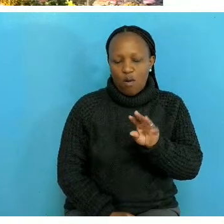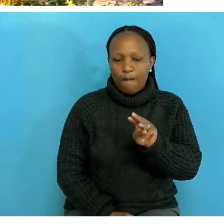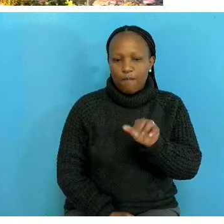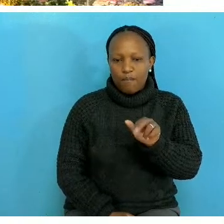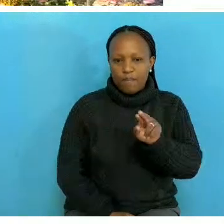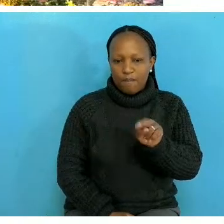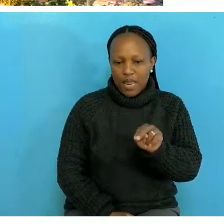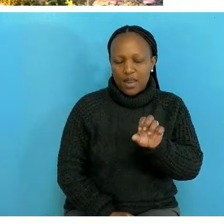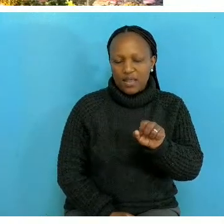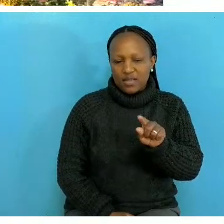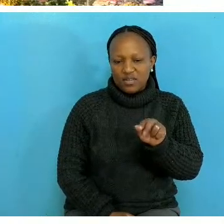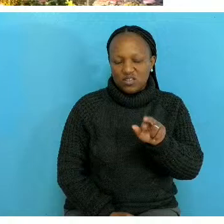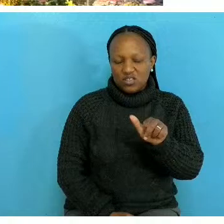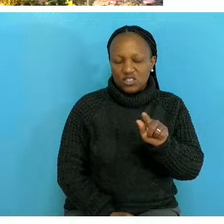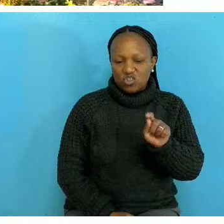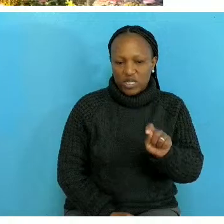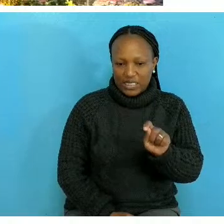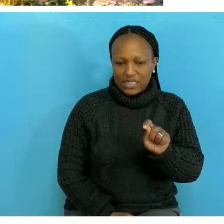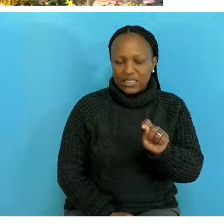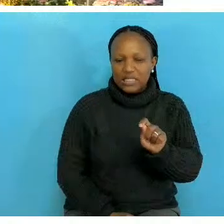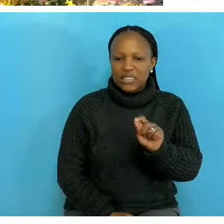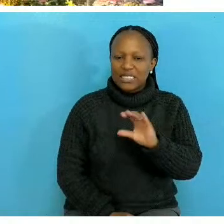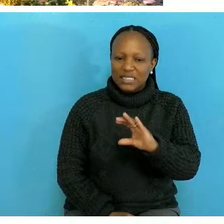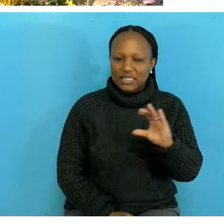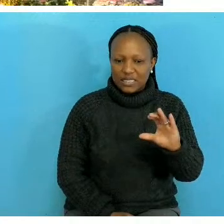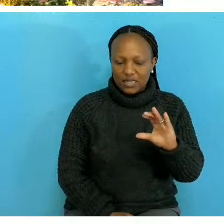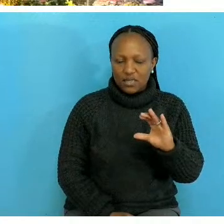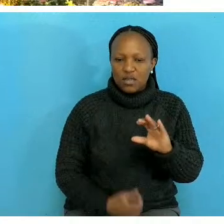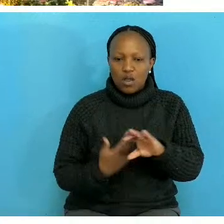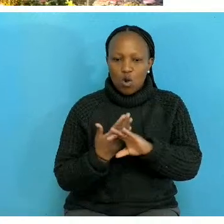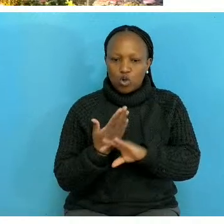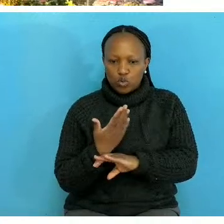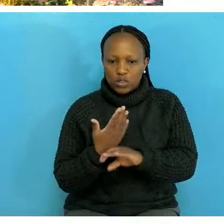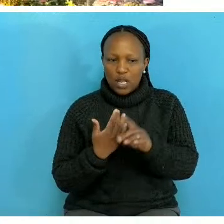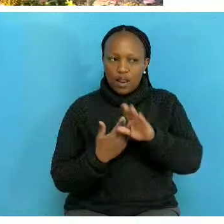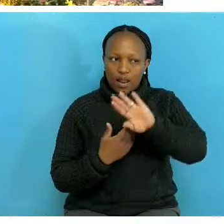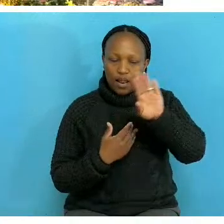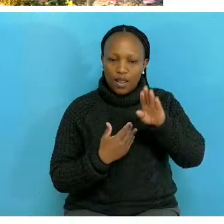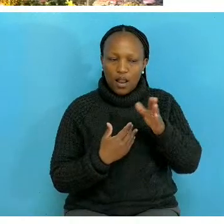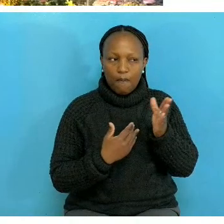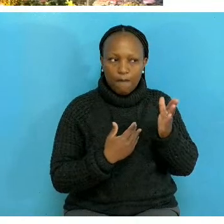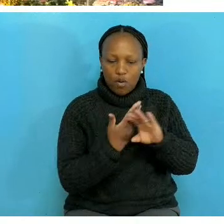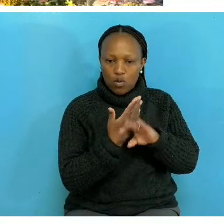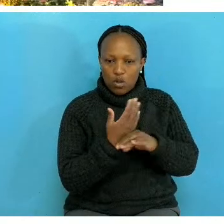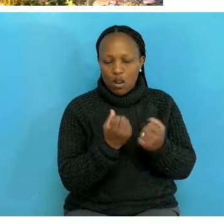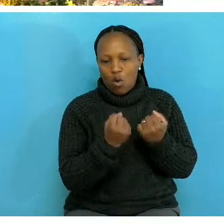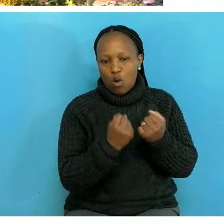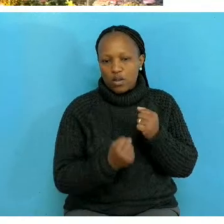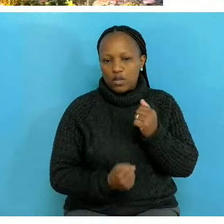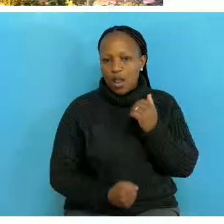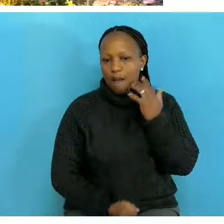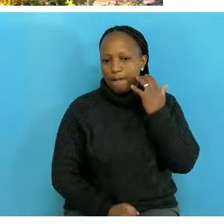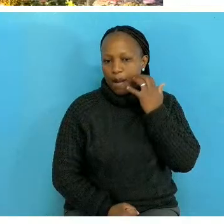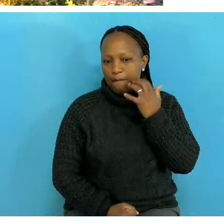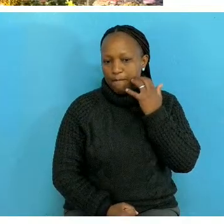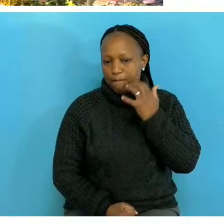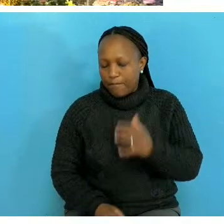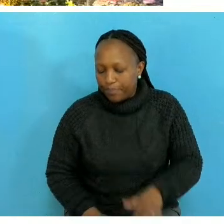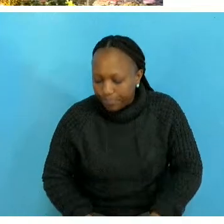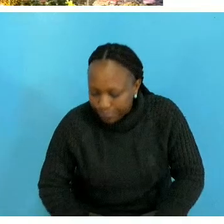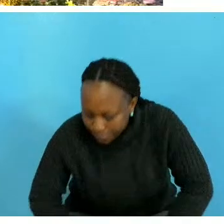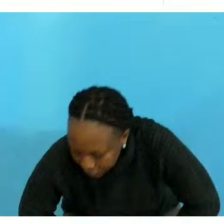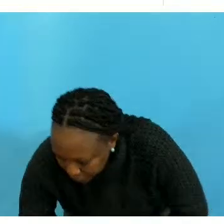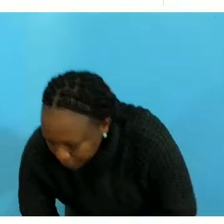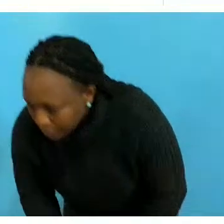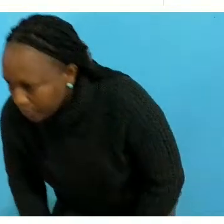by Carlton Center, and the Constitutional Hill is by the Constitutional Court in Braamfontein, Chair.